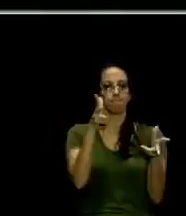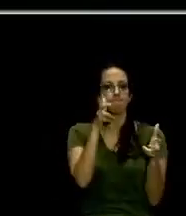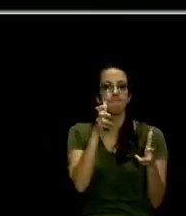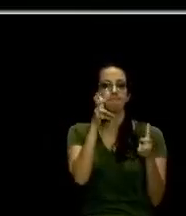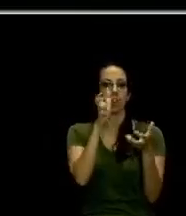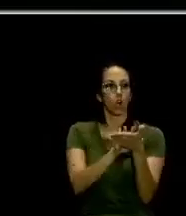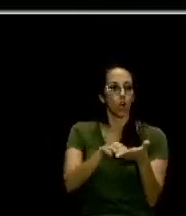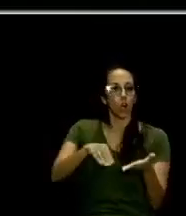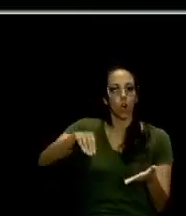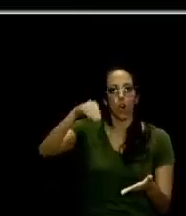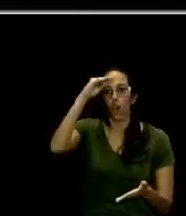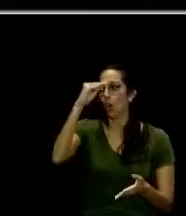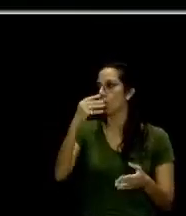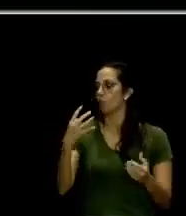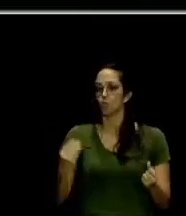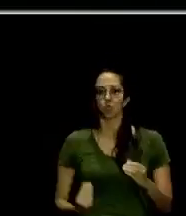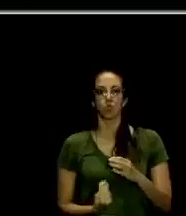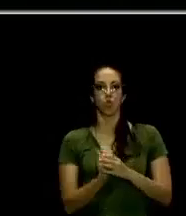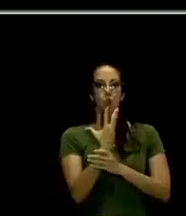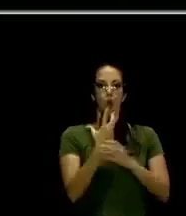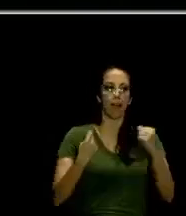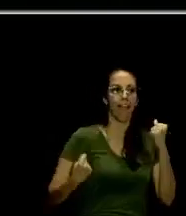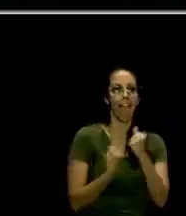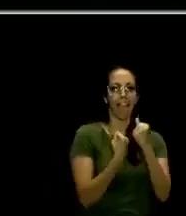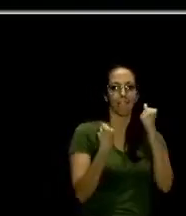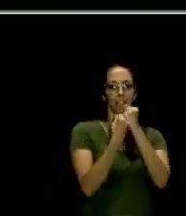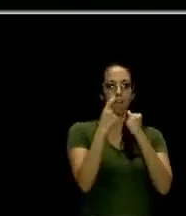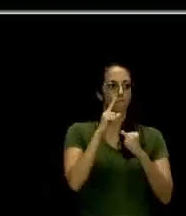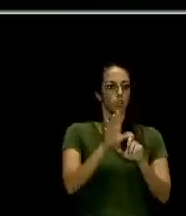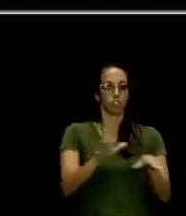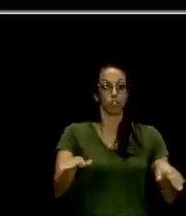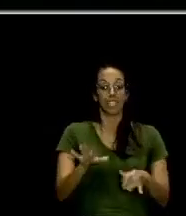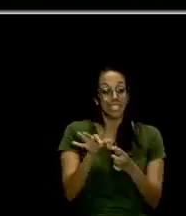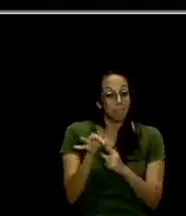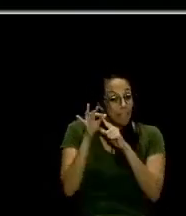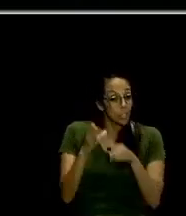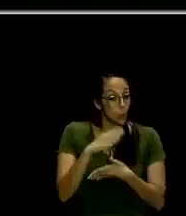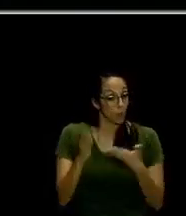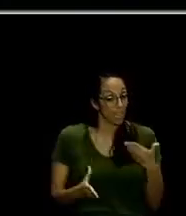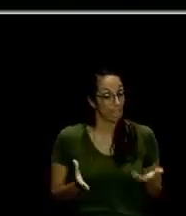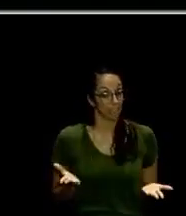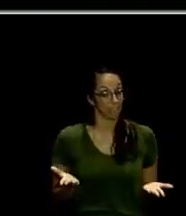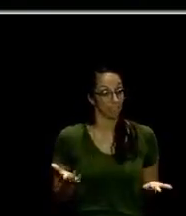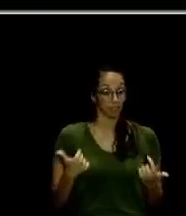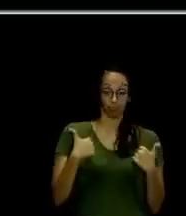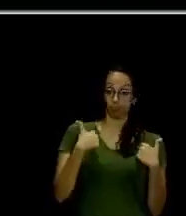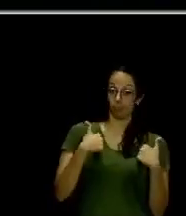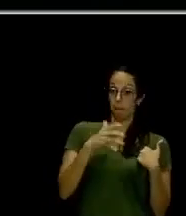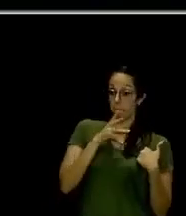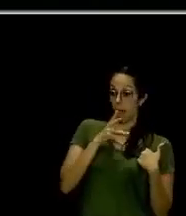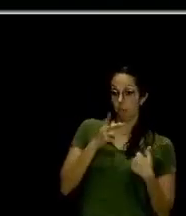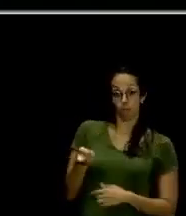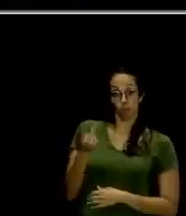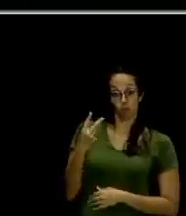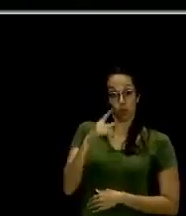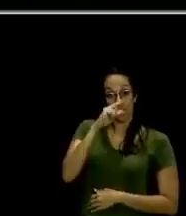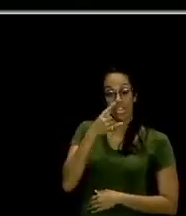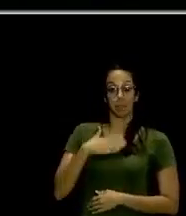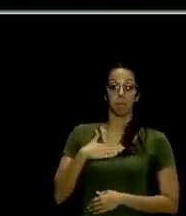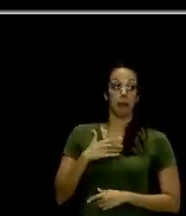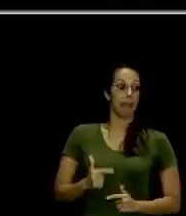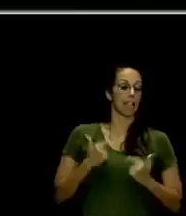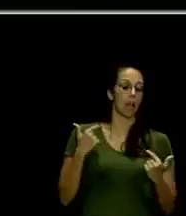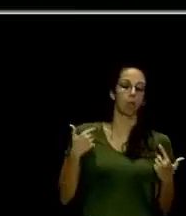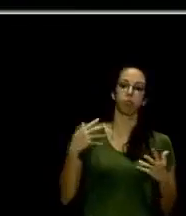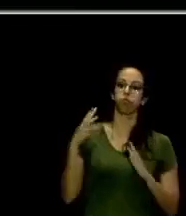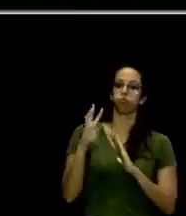to advocate, especially on a weekend. You know, as a mom of two, our lives are really, really busy. Our schedules